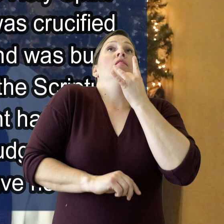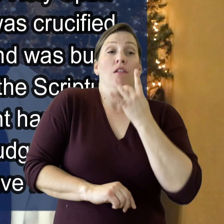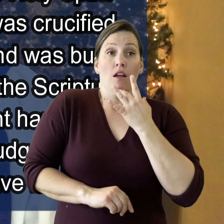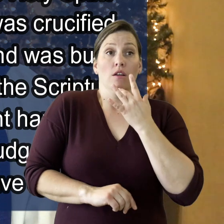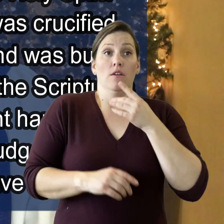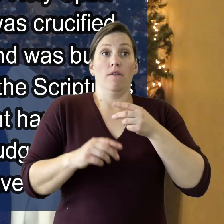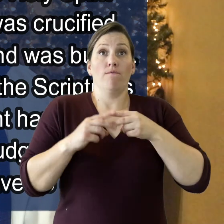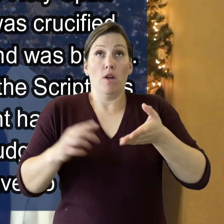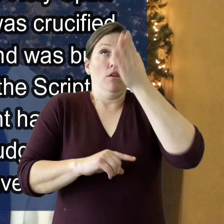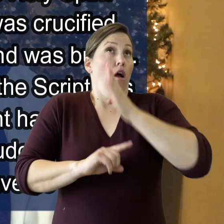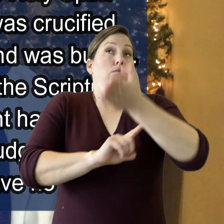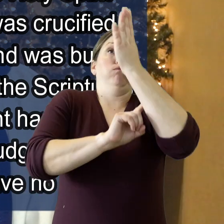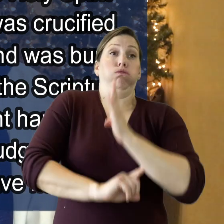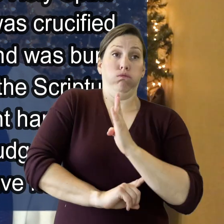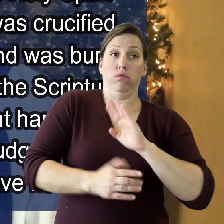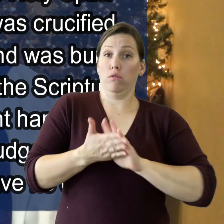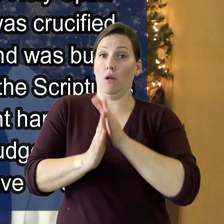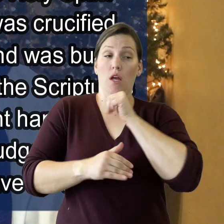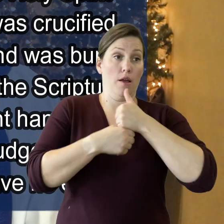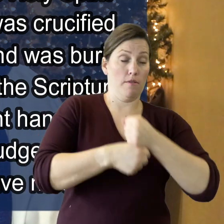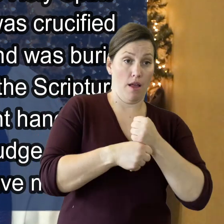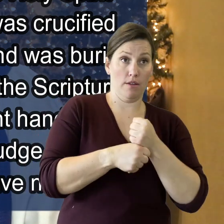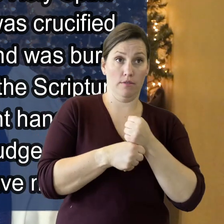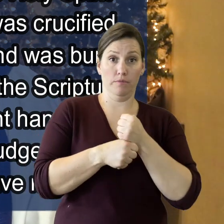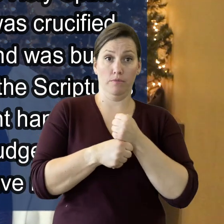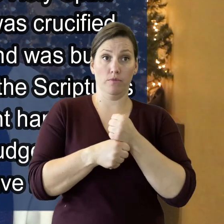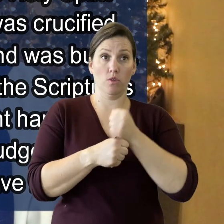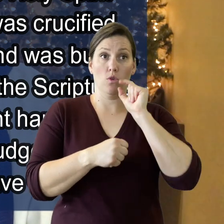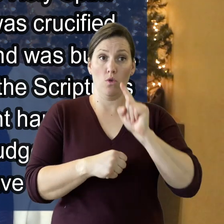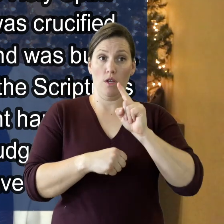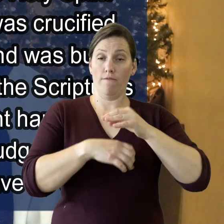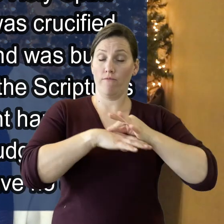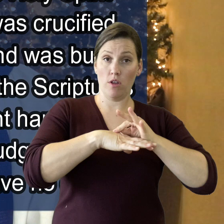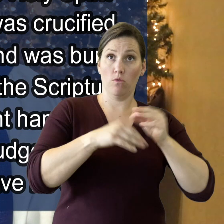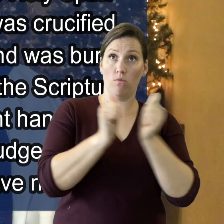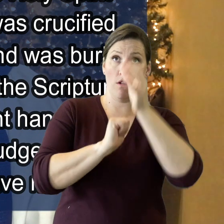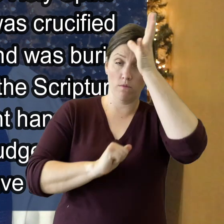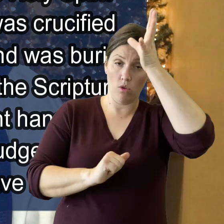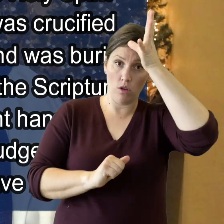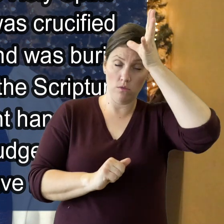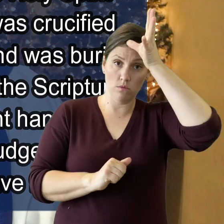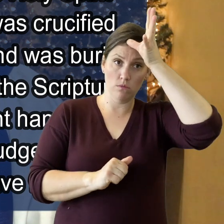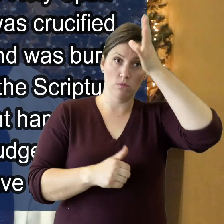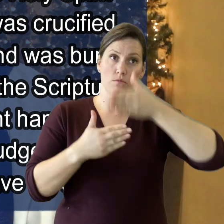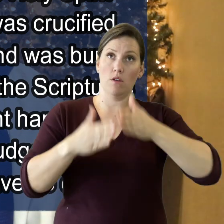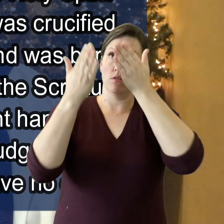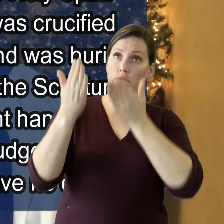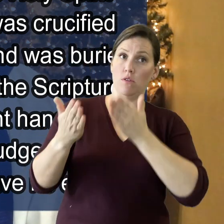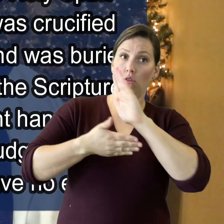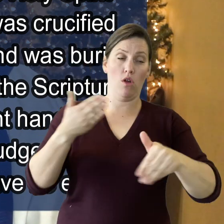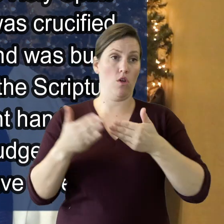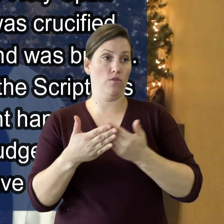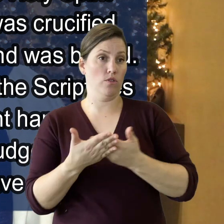very God of very God, begotten, not made, being of one substance with the Father, by whom